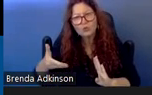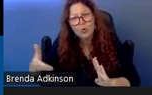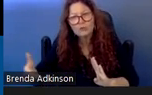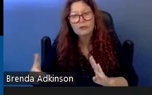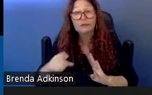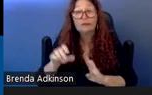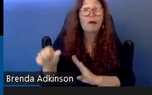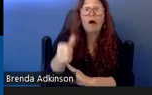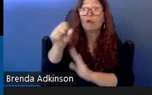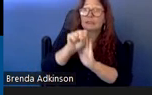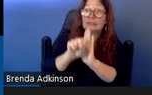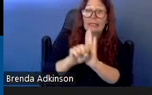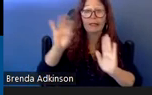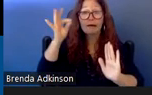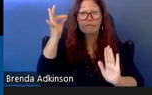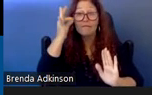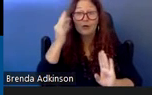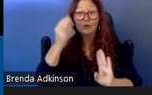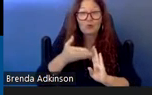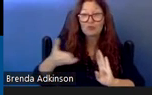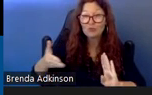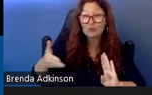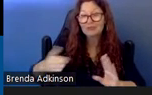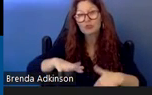resources to support